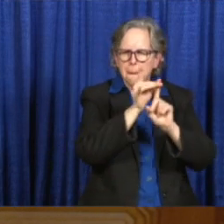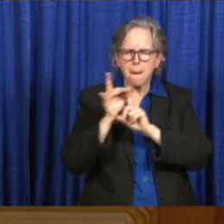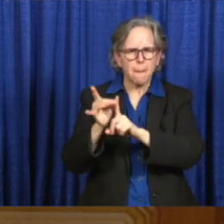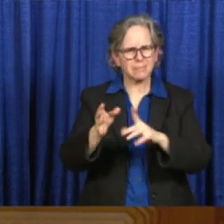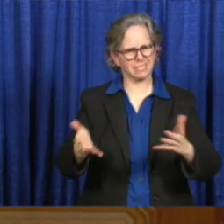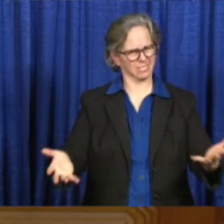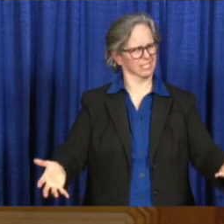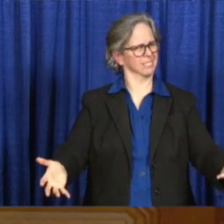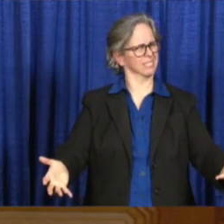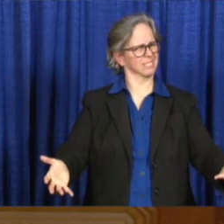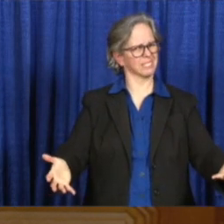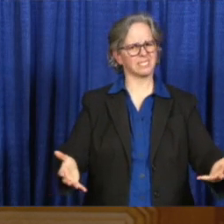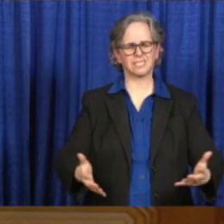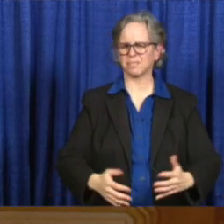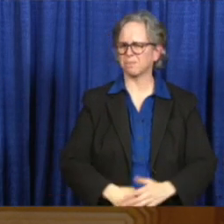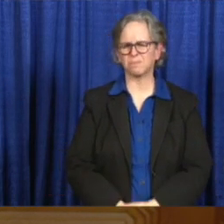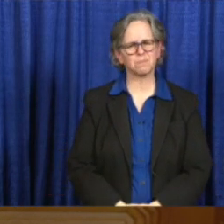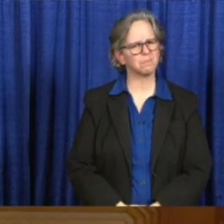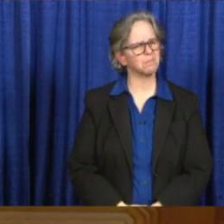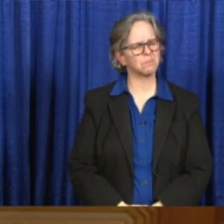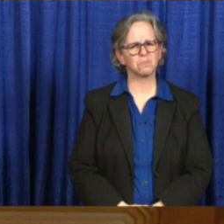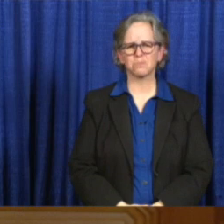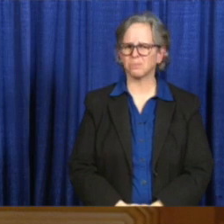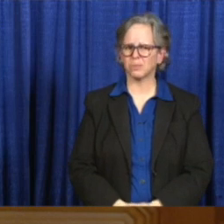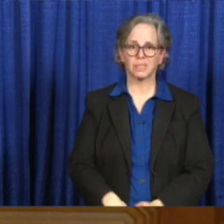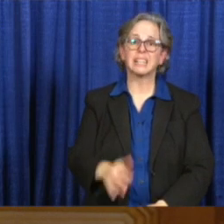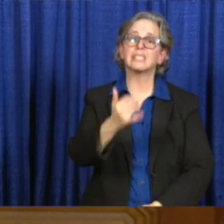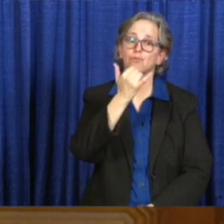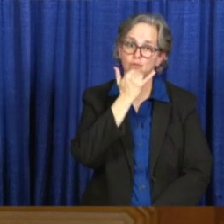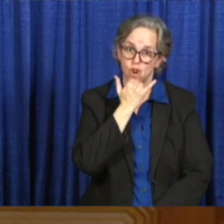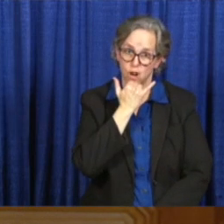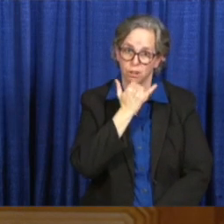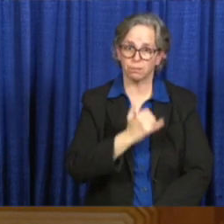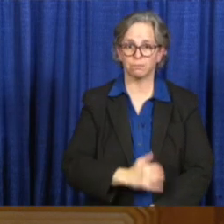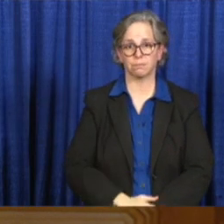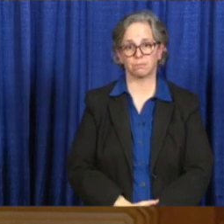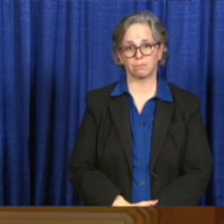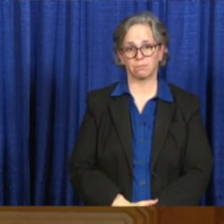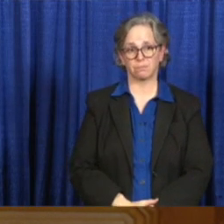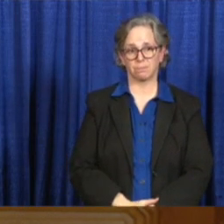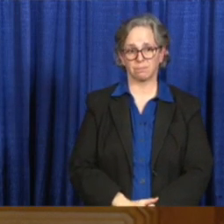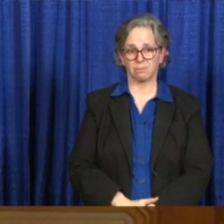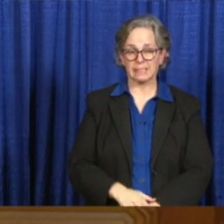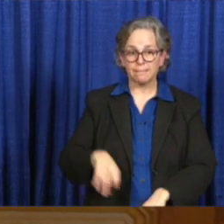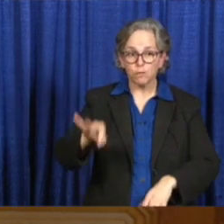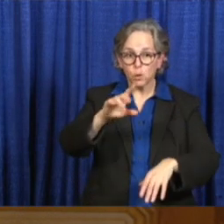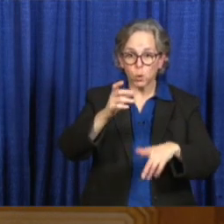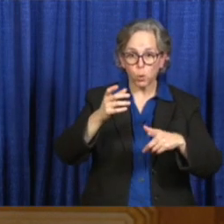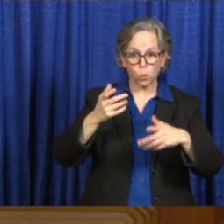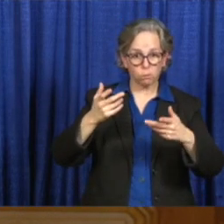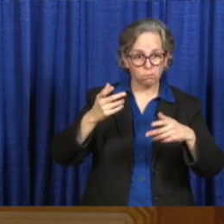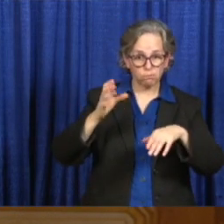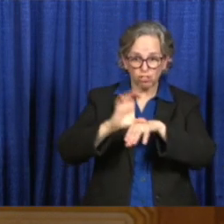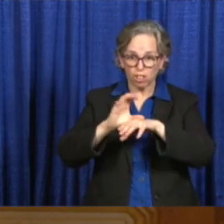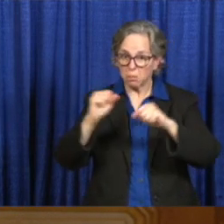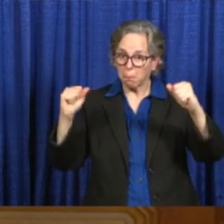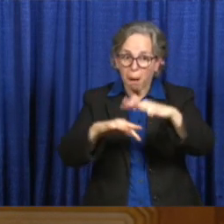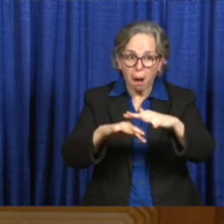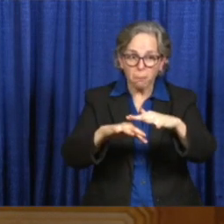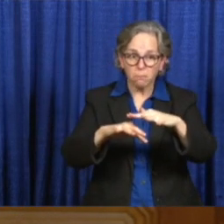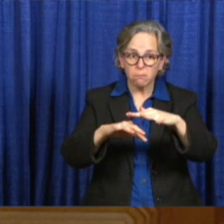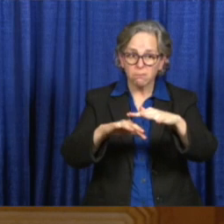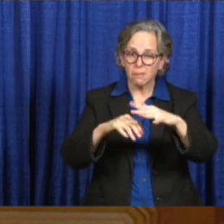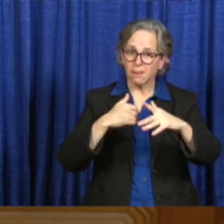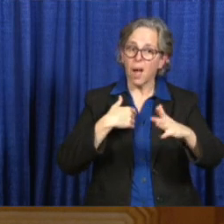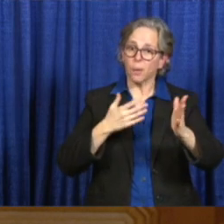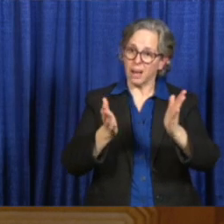This is just a huge, huge mistake. And so if anyone's doing that, when they're doing that, I would just ask them